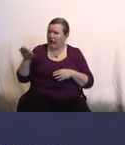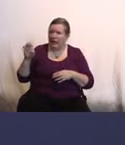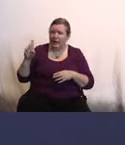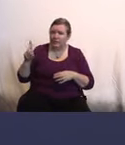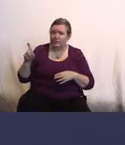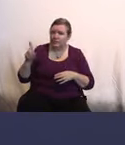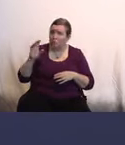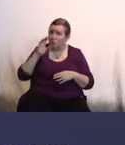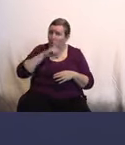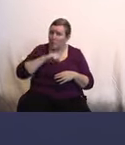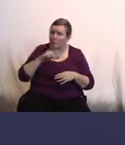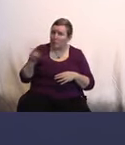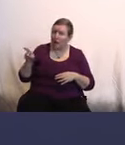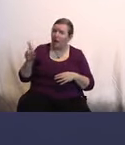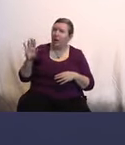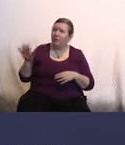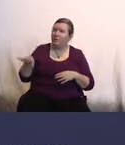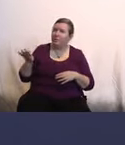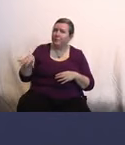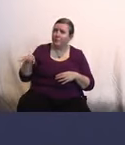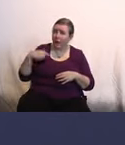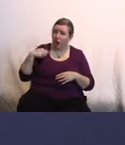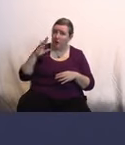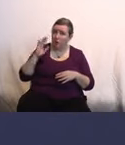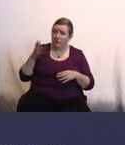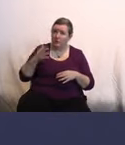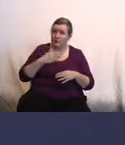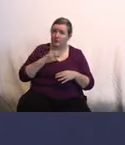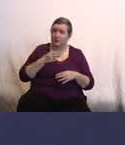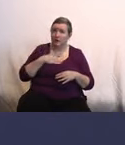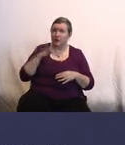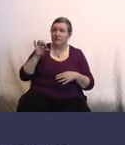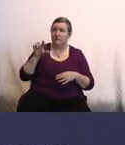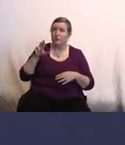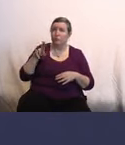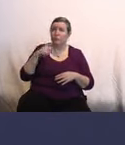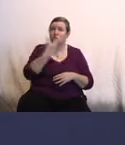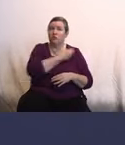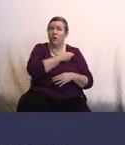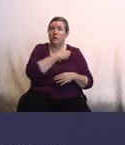no coincidence that I'm getting my flu shot every October. To your